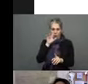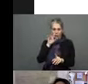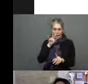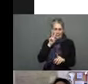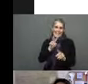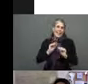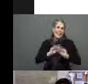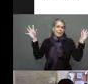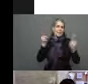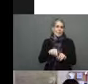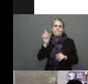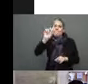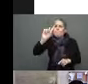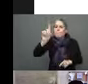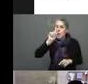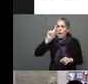to look at that. Thank you.